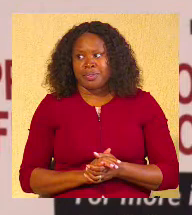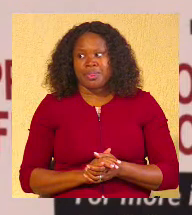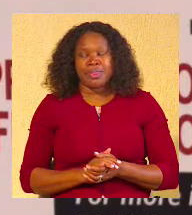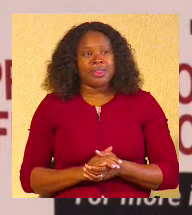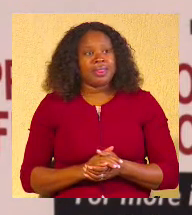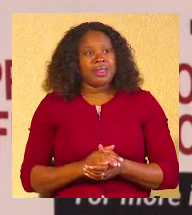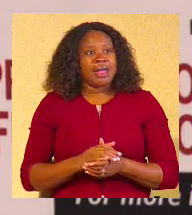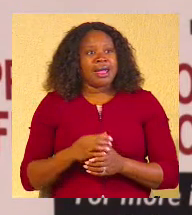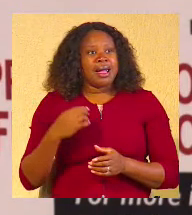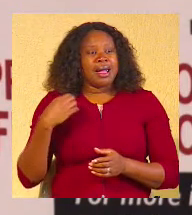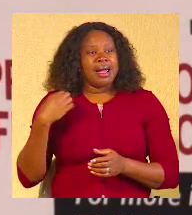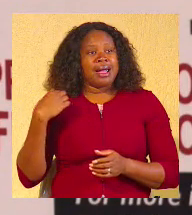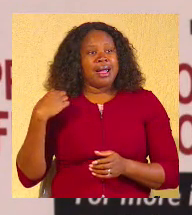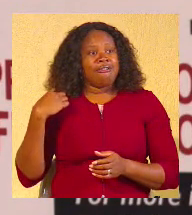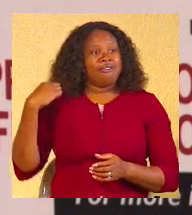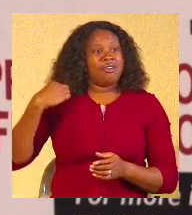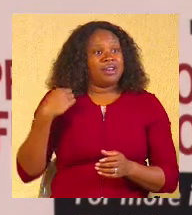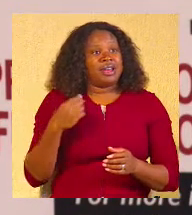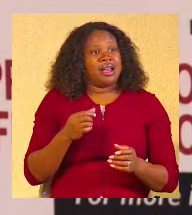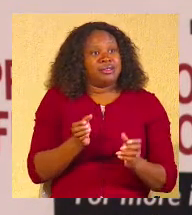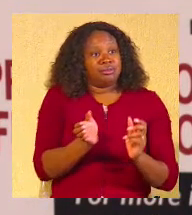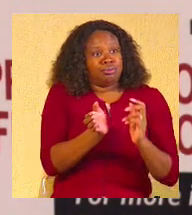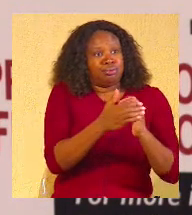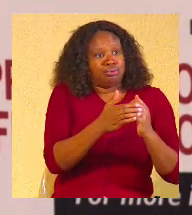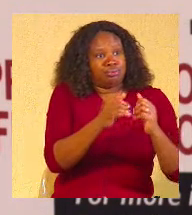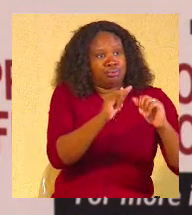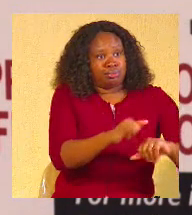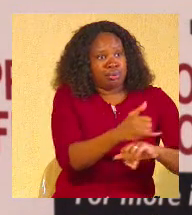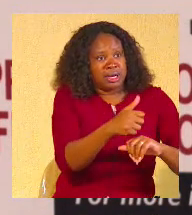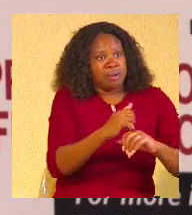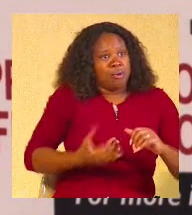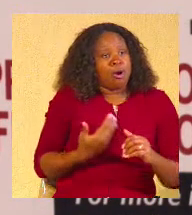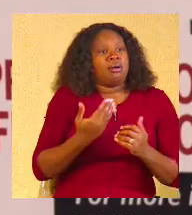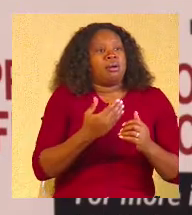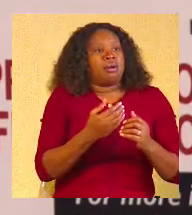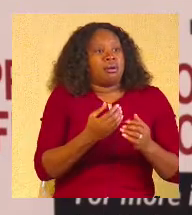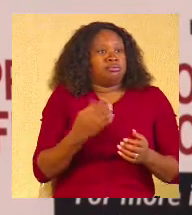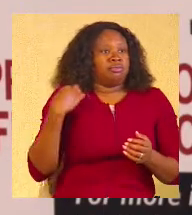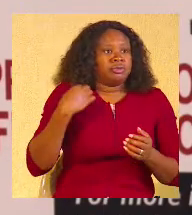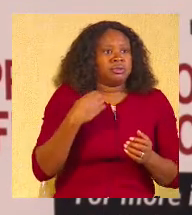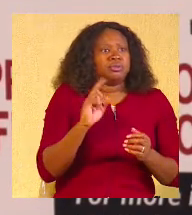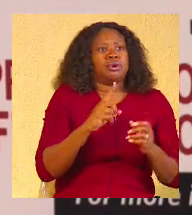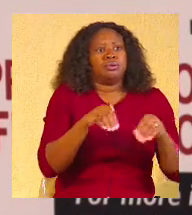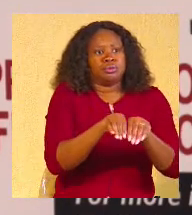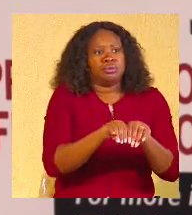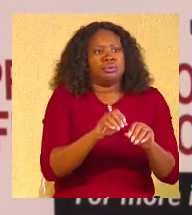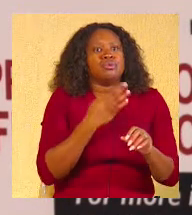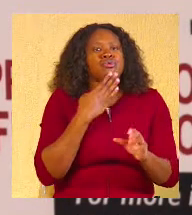quarantine facilities and he's asking how can he do that? Where does he need to go? Who does he need to approach for him to get